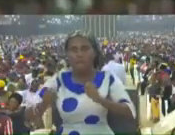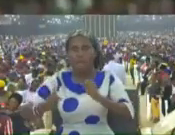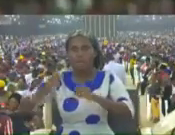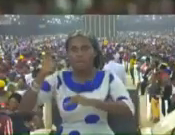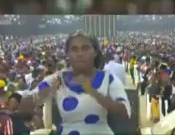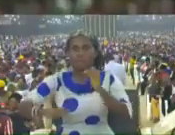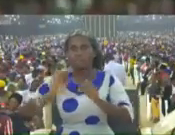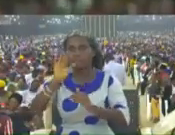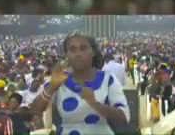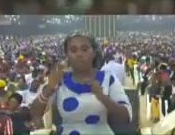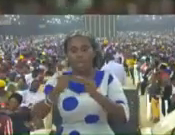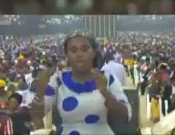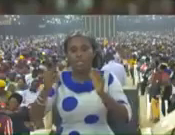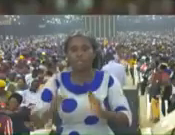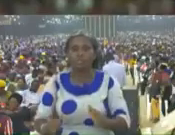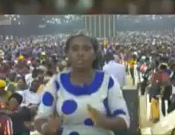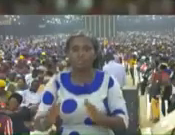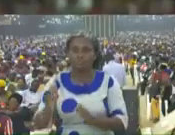Part 10.